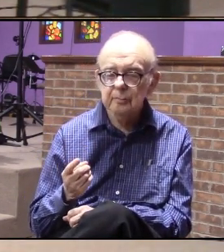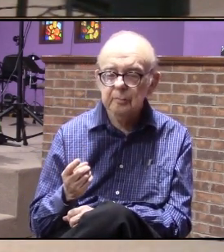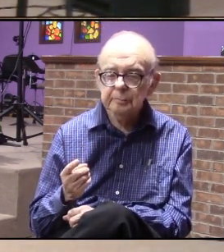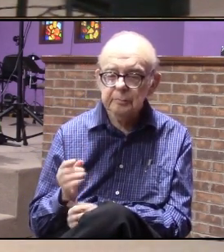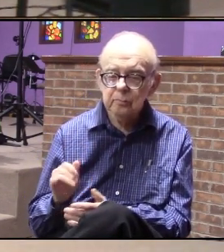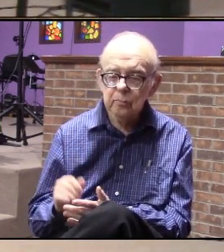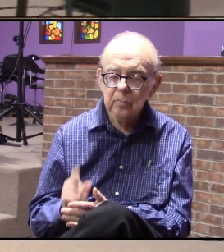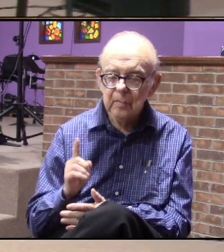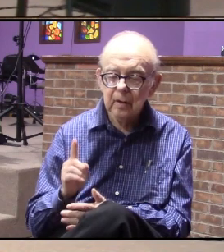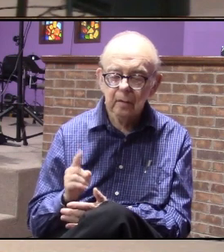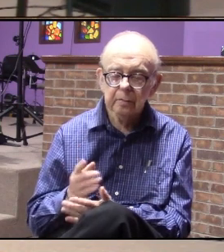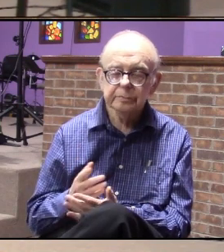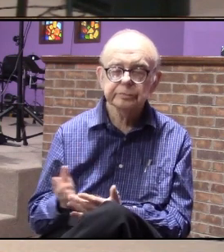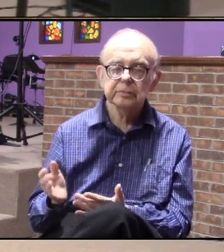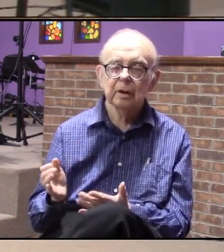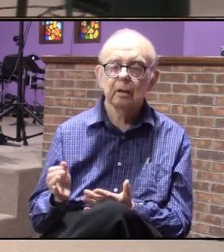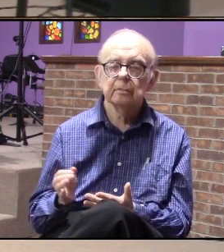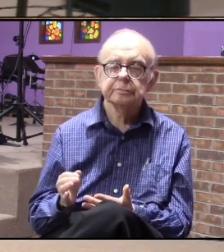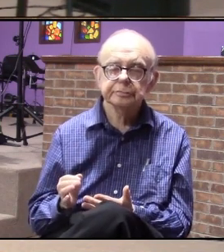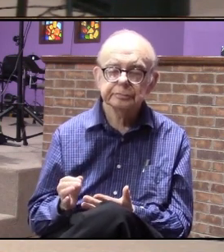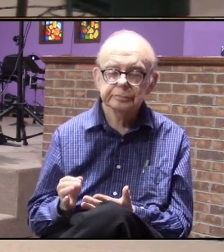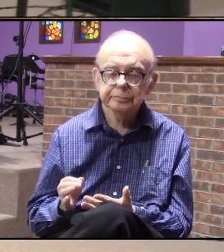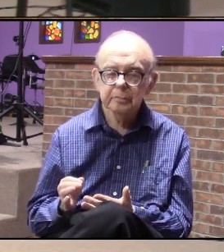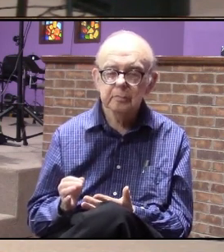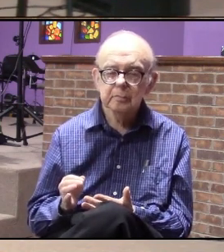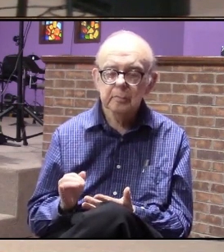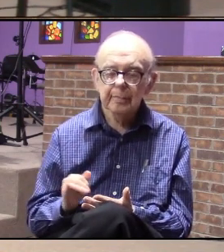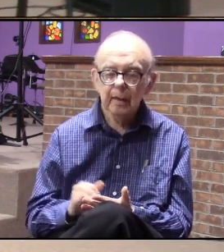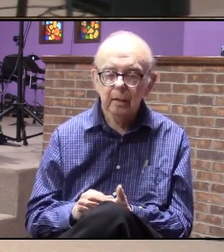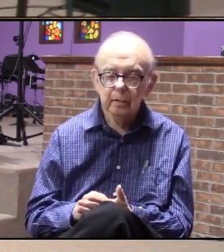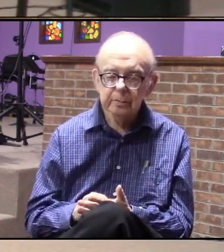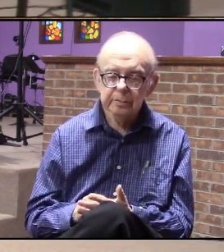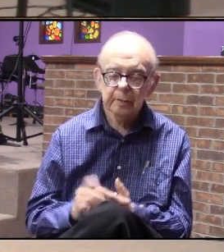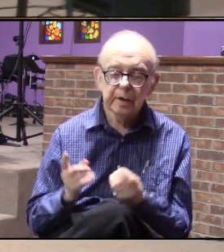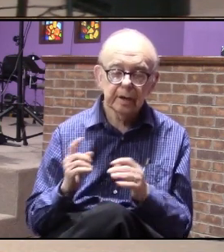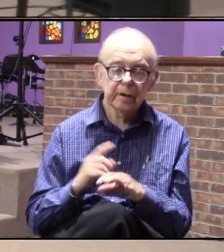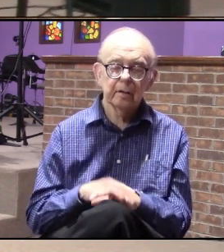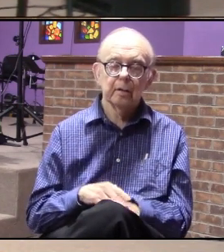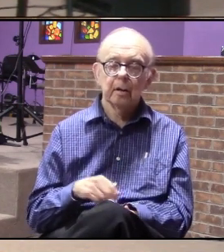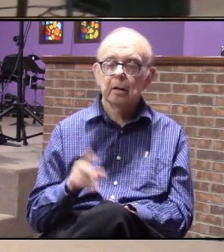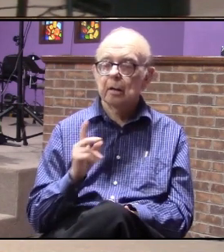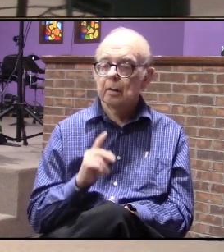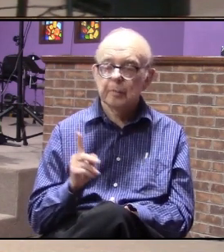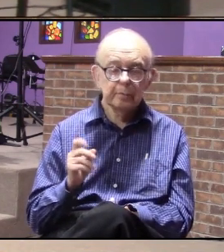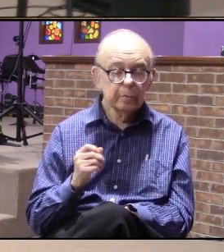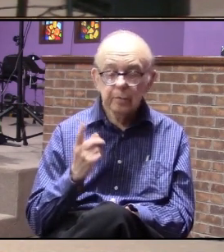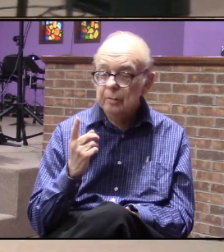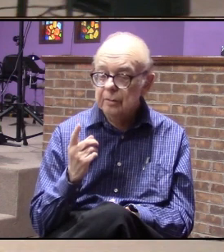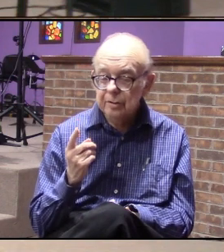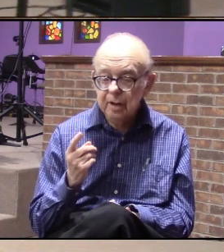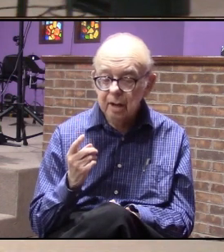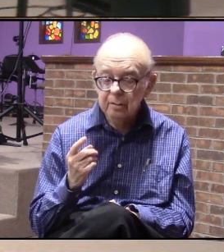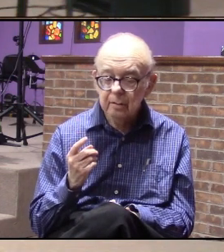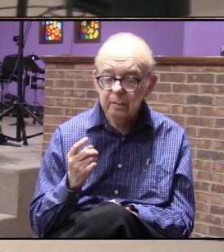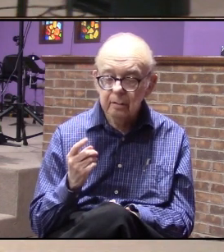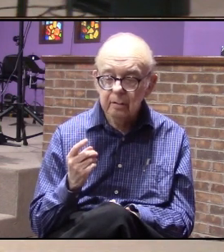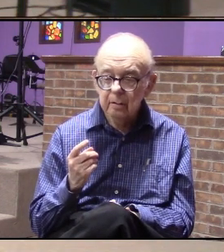this is one of the things that a lot of times people don't understand.